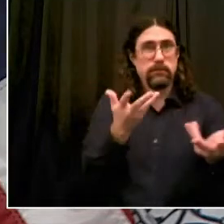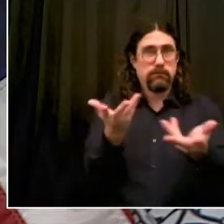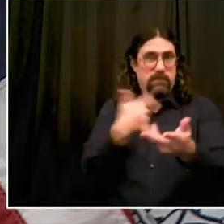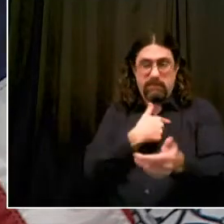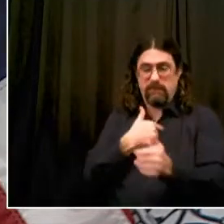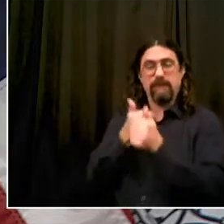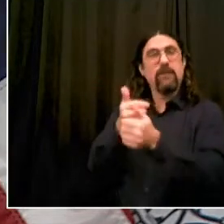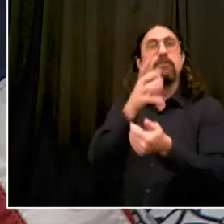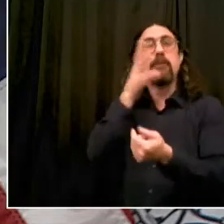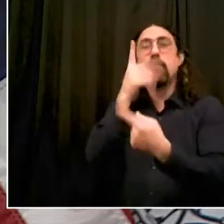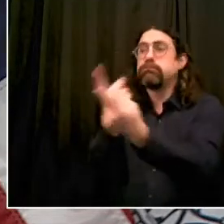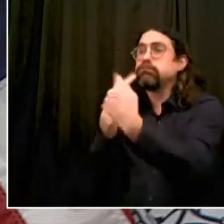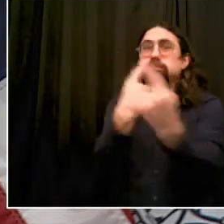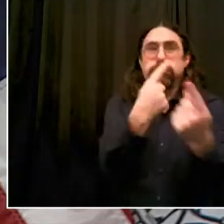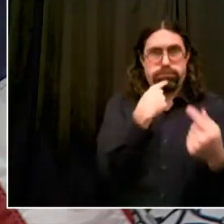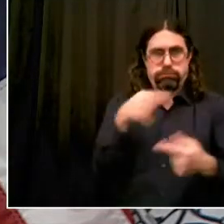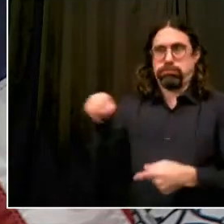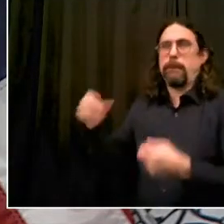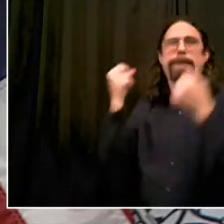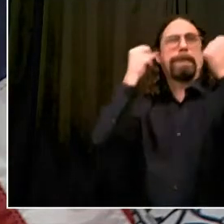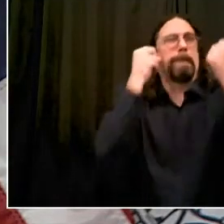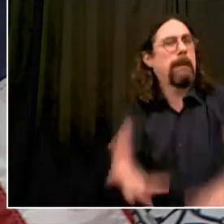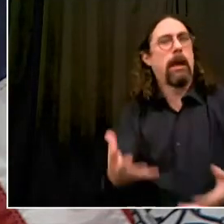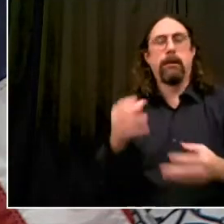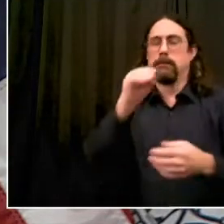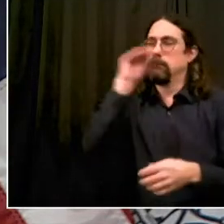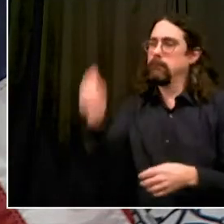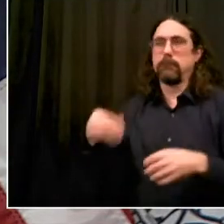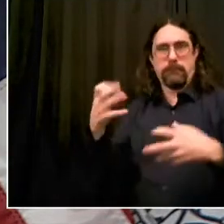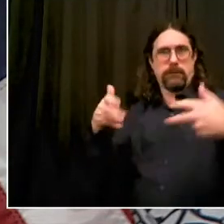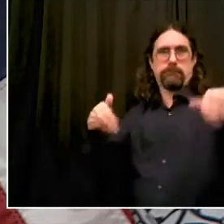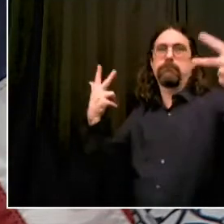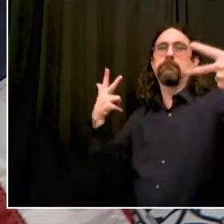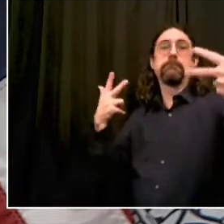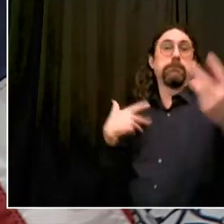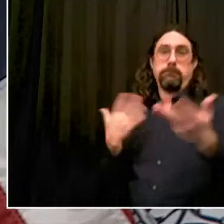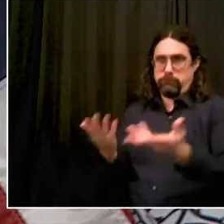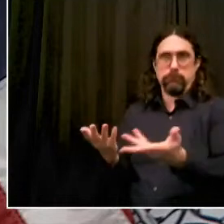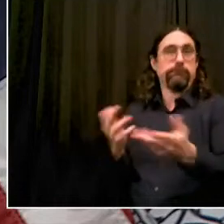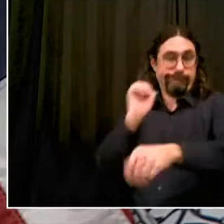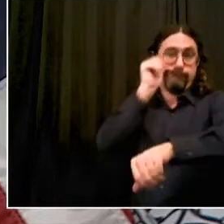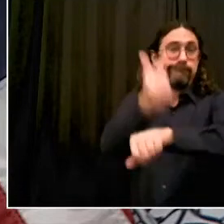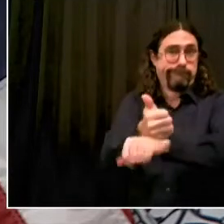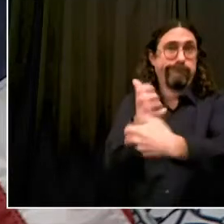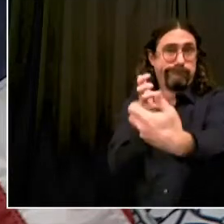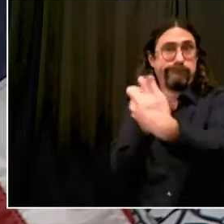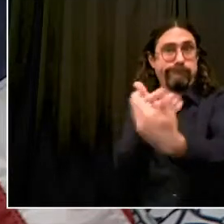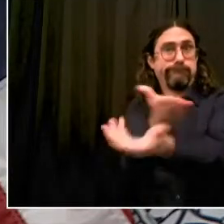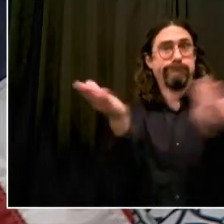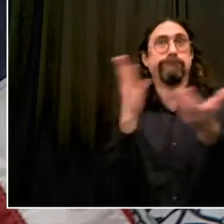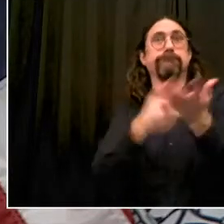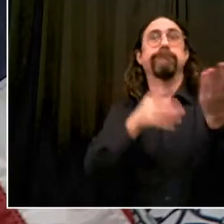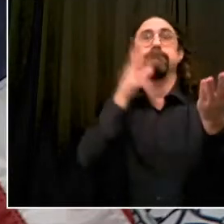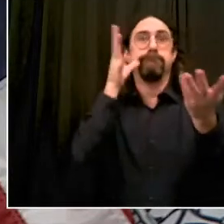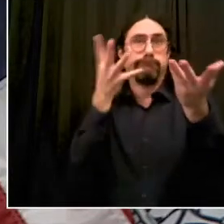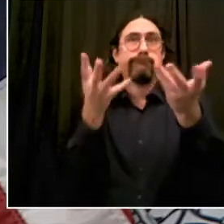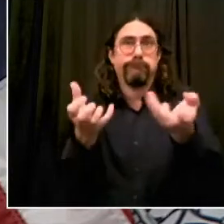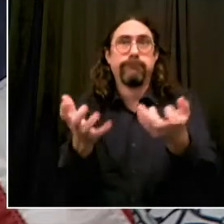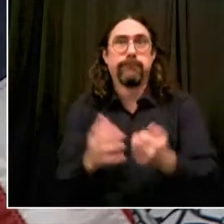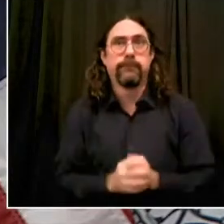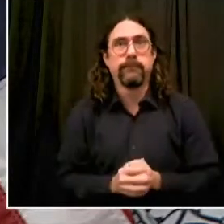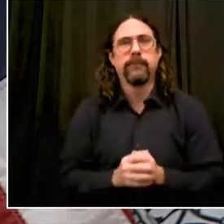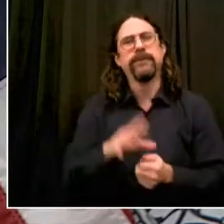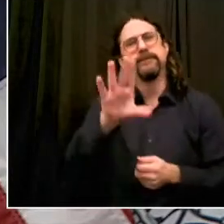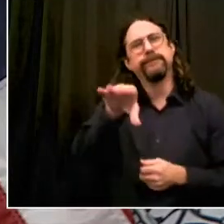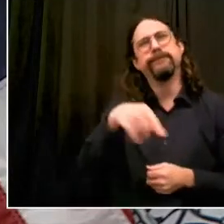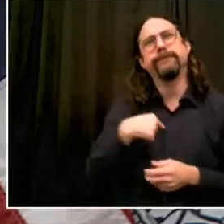days a week right away. Some have already done it. Some have been planning for this moment. We'll be able to do it right away. Some will need more time to get ready. So it's not